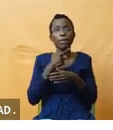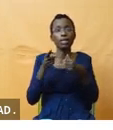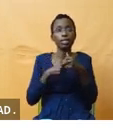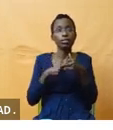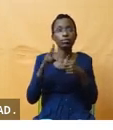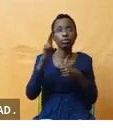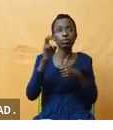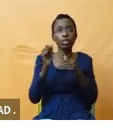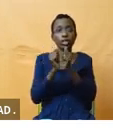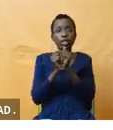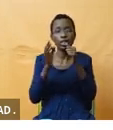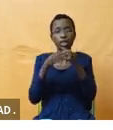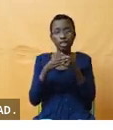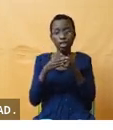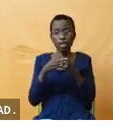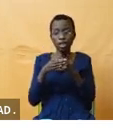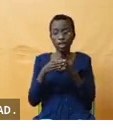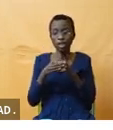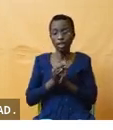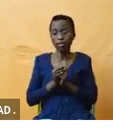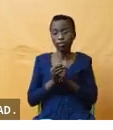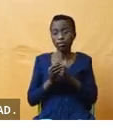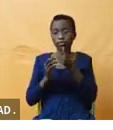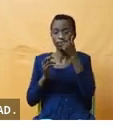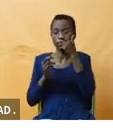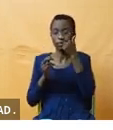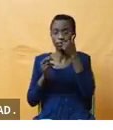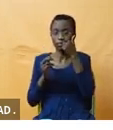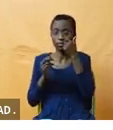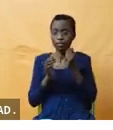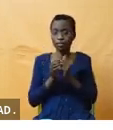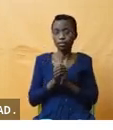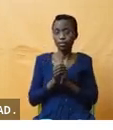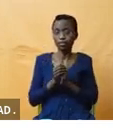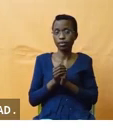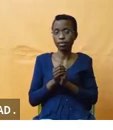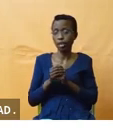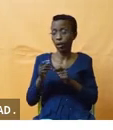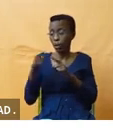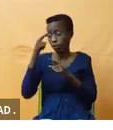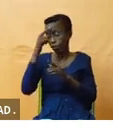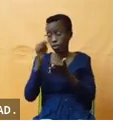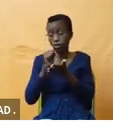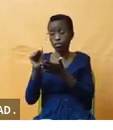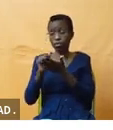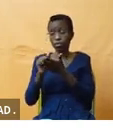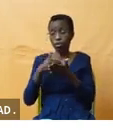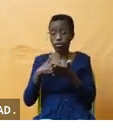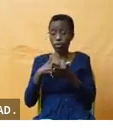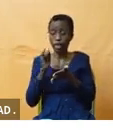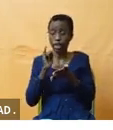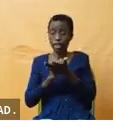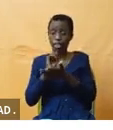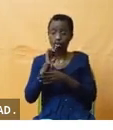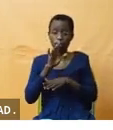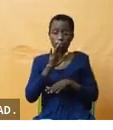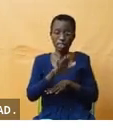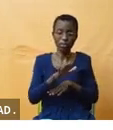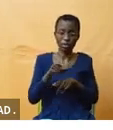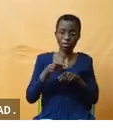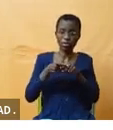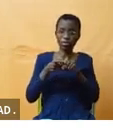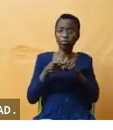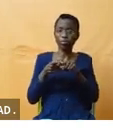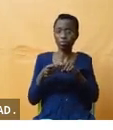2018, sorry. So it's not up to date, yes, but the fact that there was a publication is at least one step, though critiques